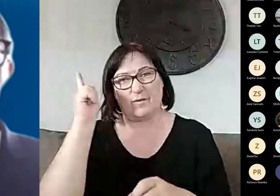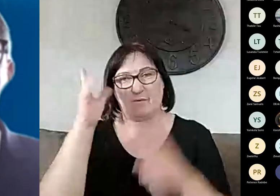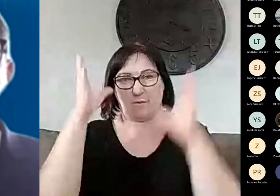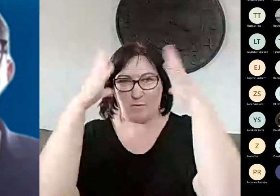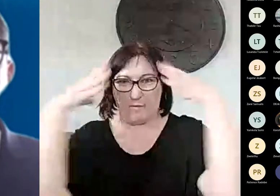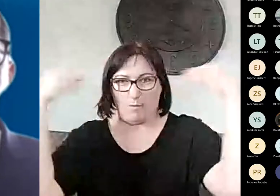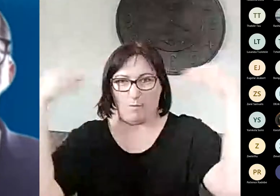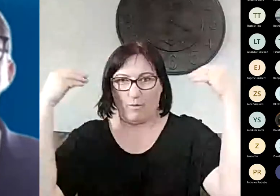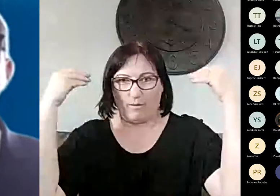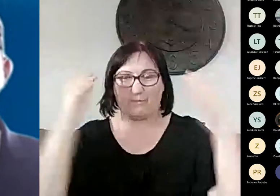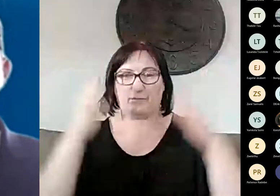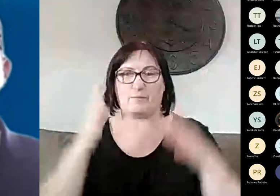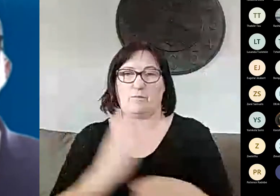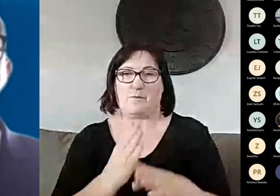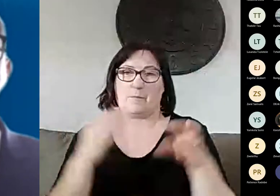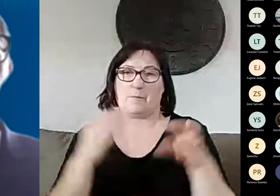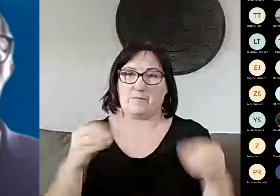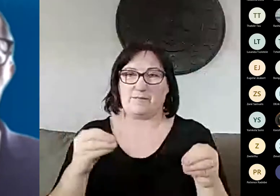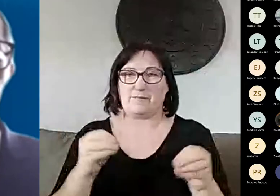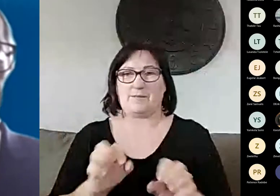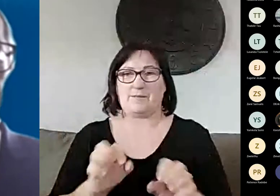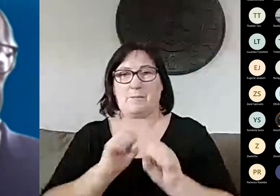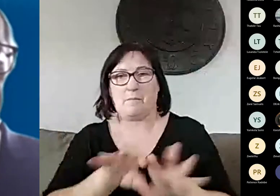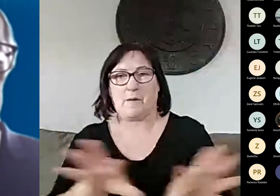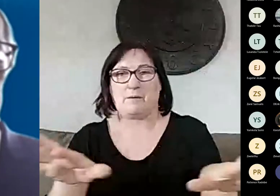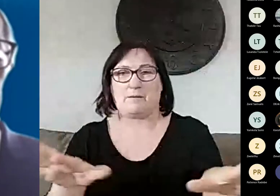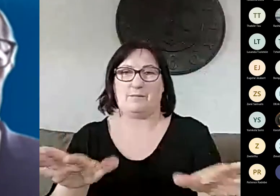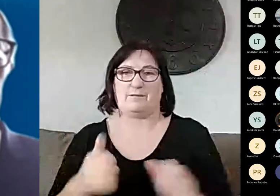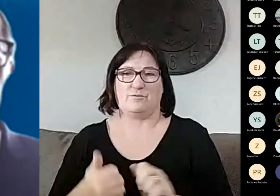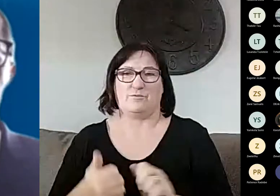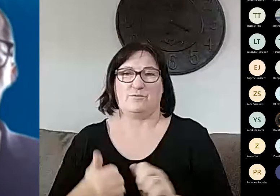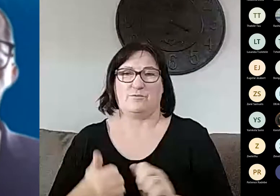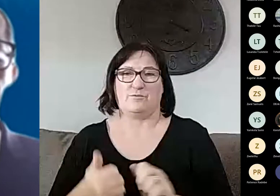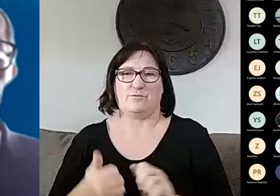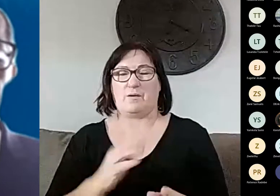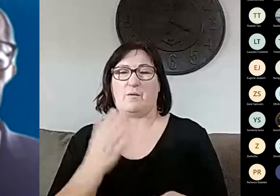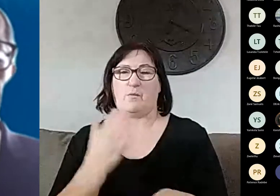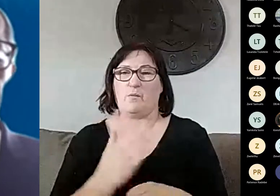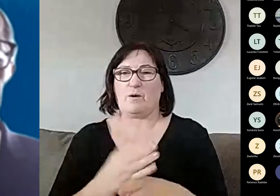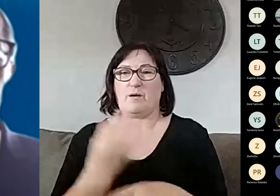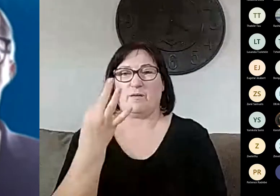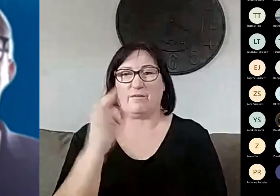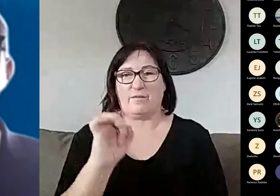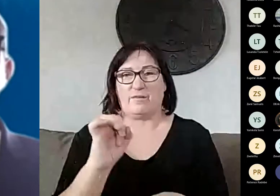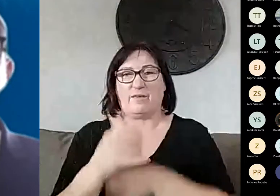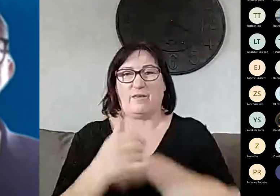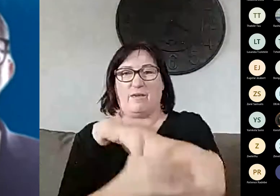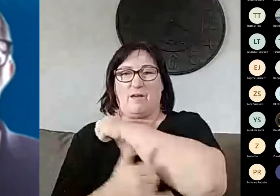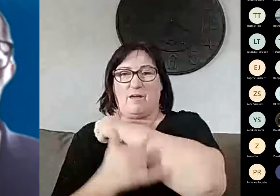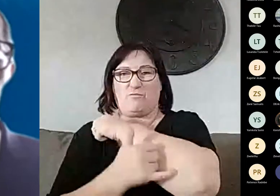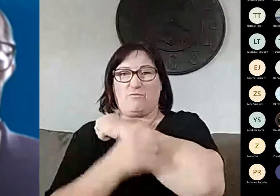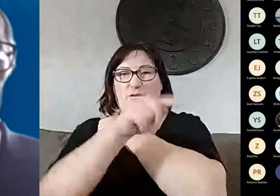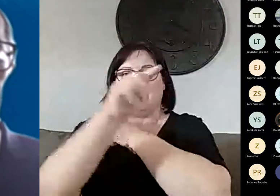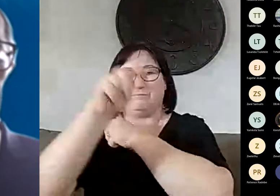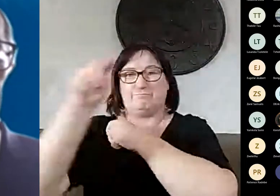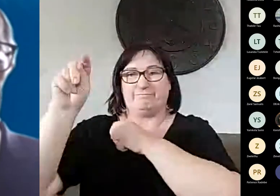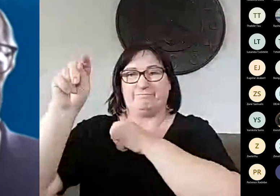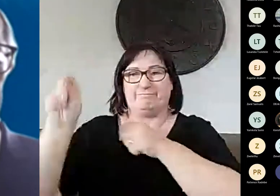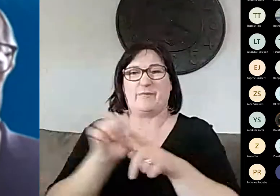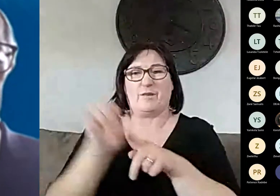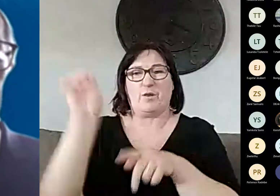marketing strategies for businesses in over 30 countries, working extensively in Central Europe and